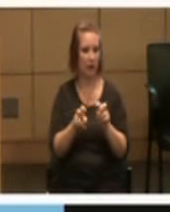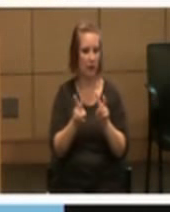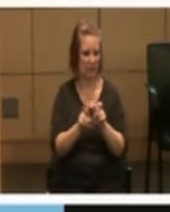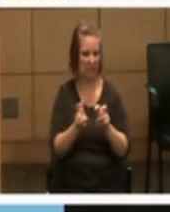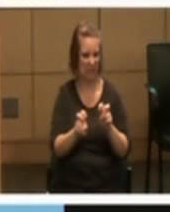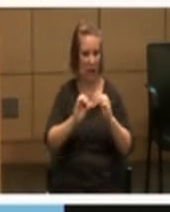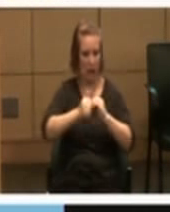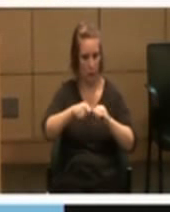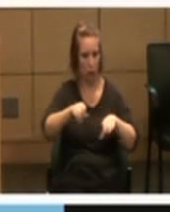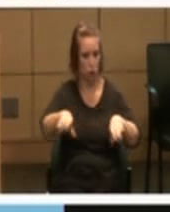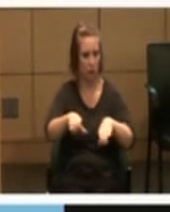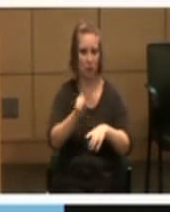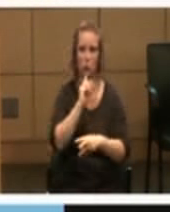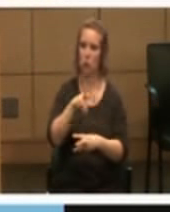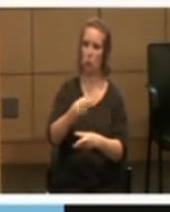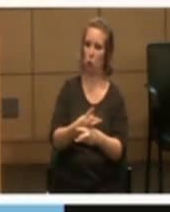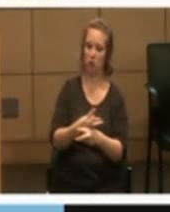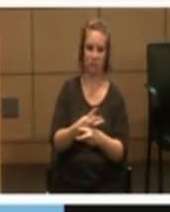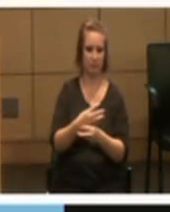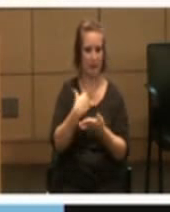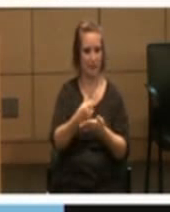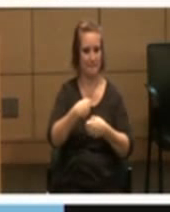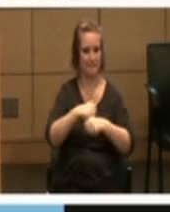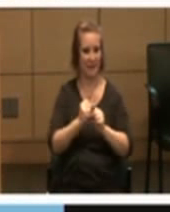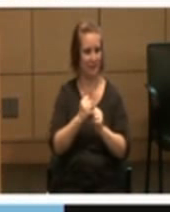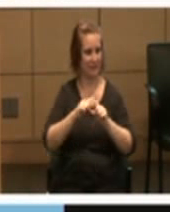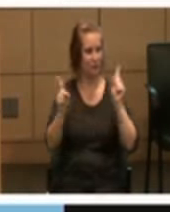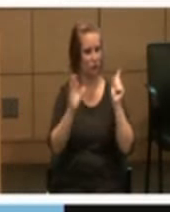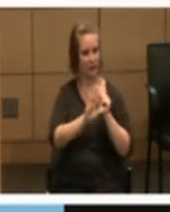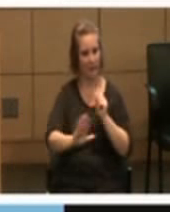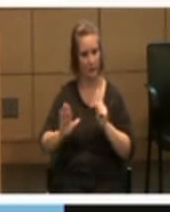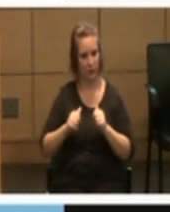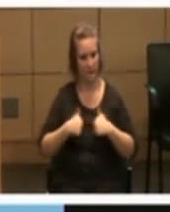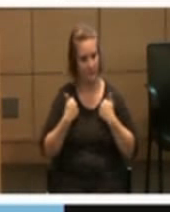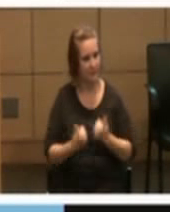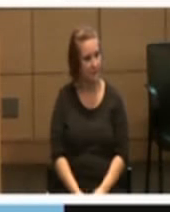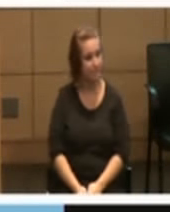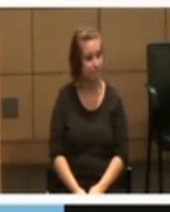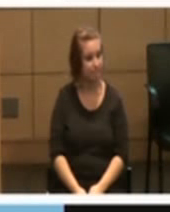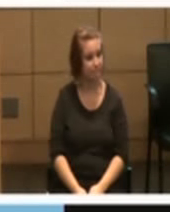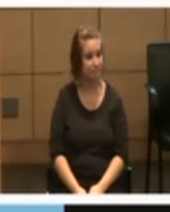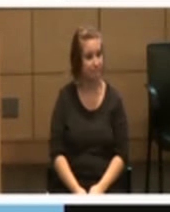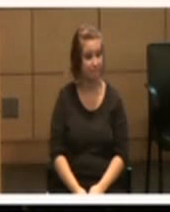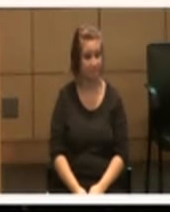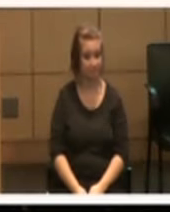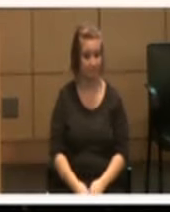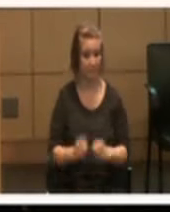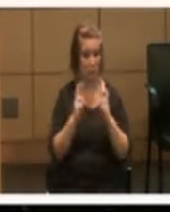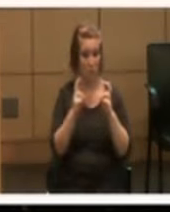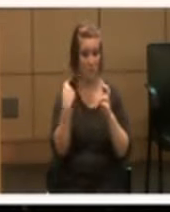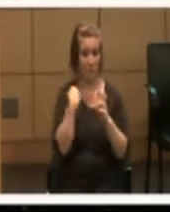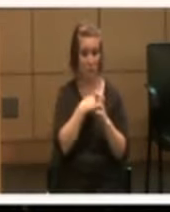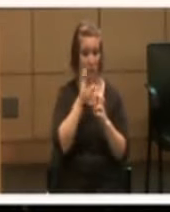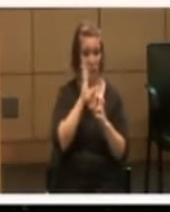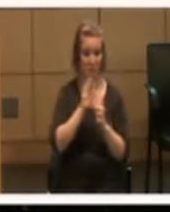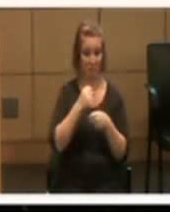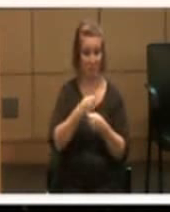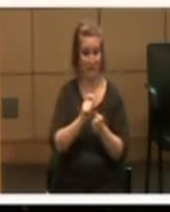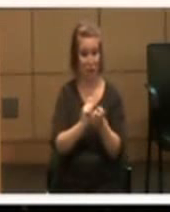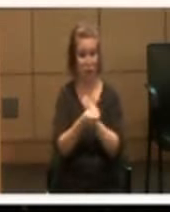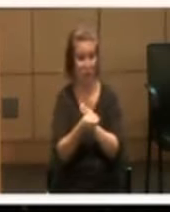how they're doing in the real world and help make a difference in their lives. And hopefully we'll be on the road to changes.